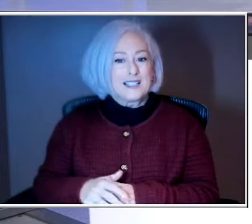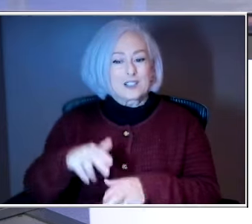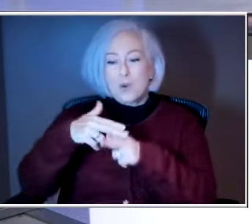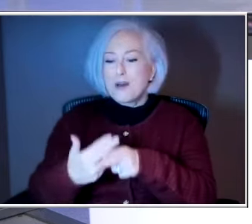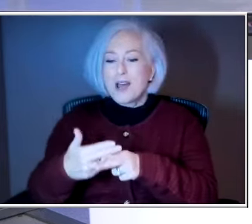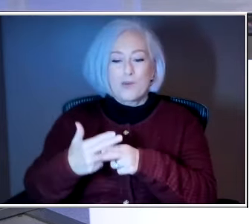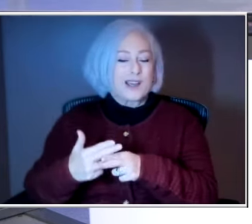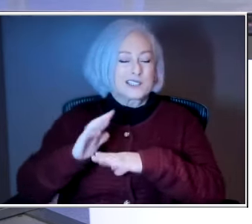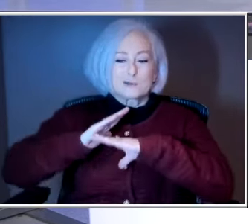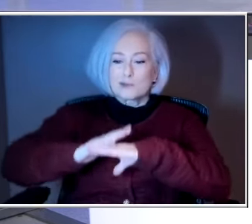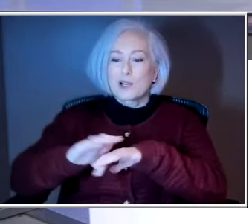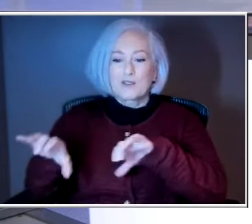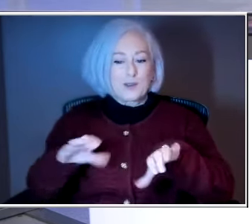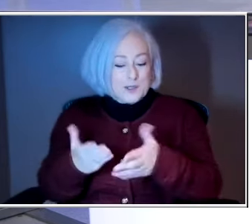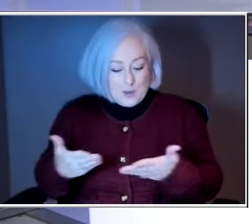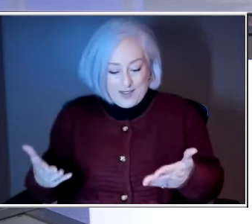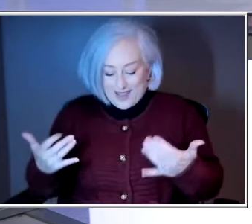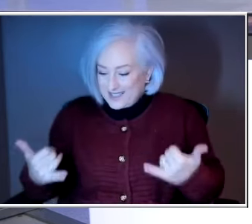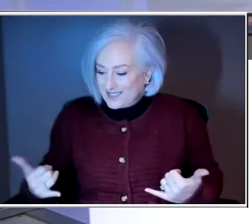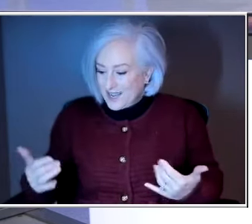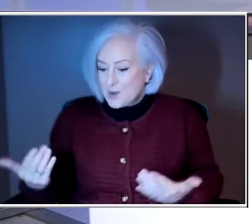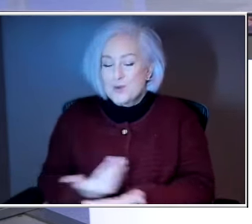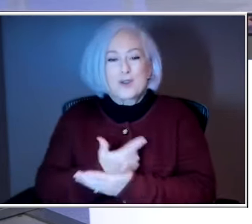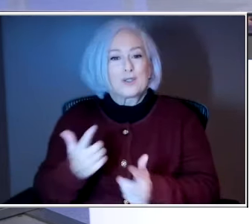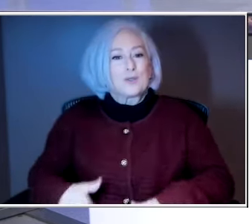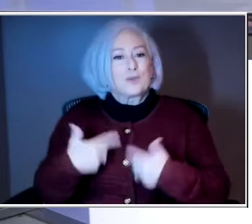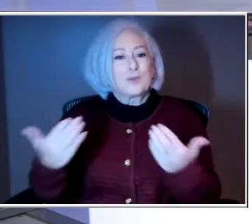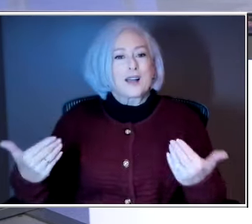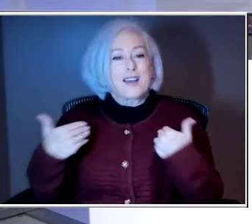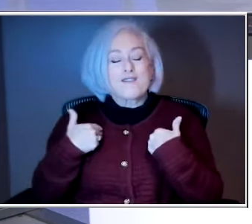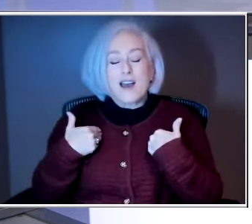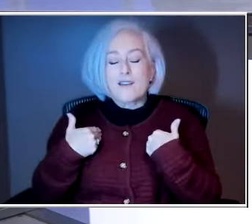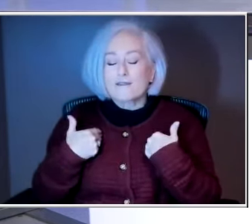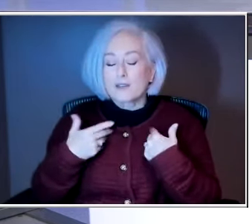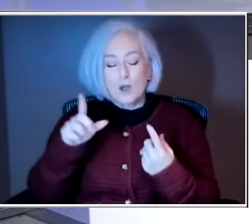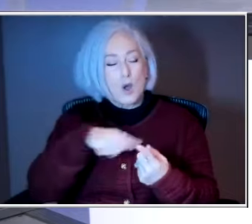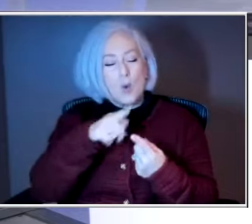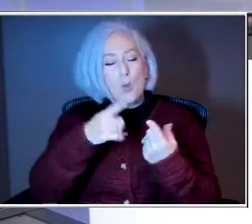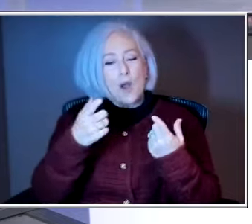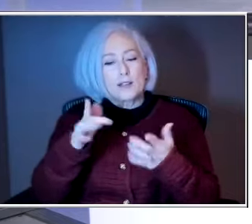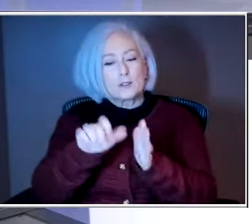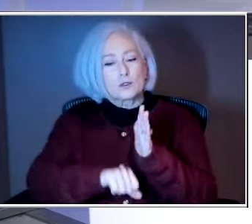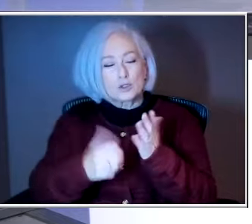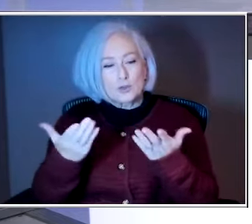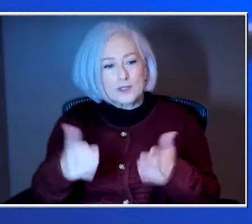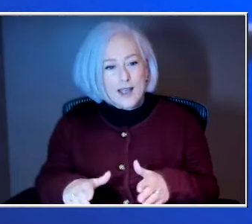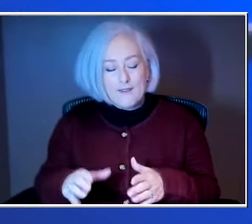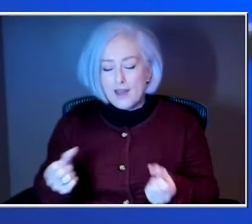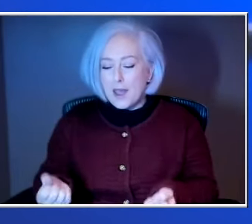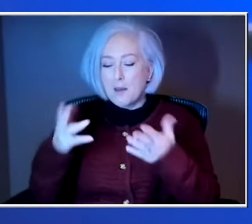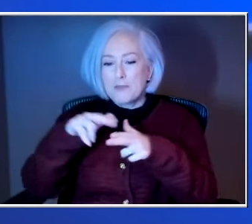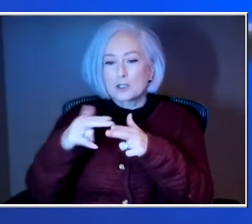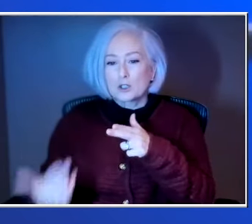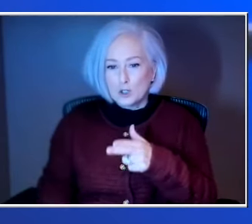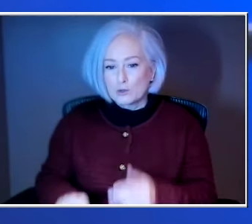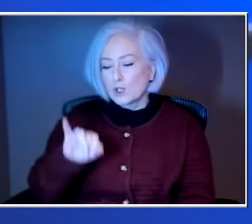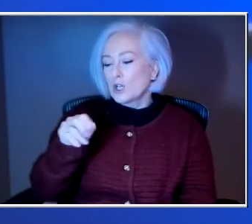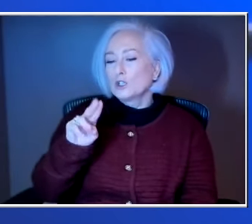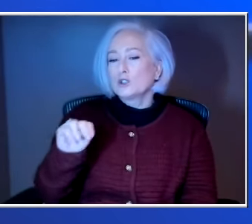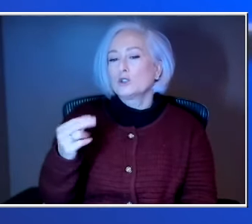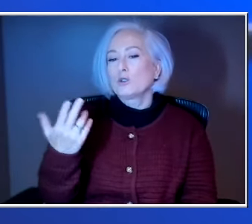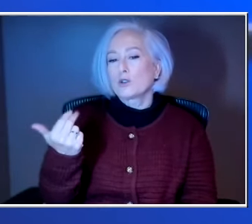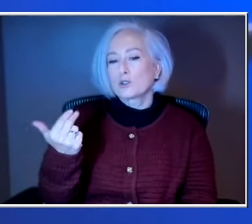life. Oh, absolutely. So when did you have the surgery, and how much weight have you lost since? I had it June 13th of 2022. So I'm